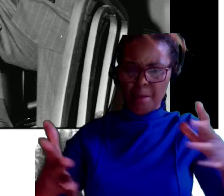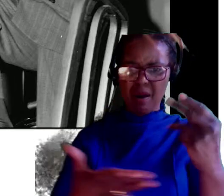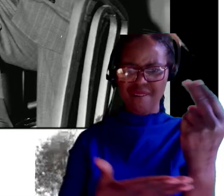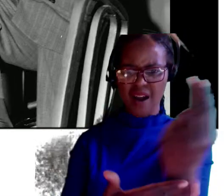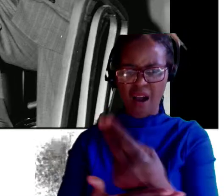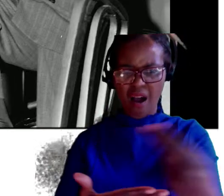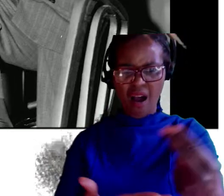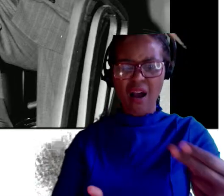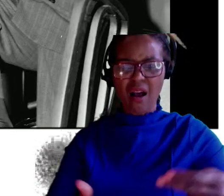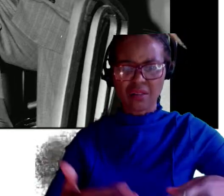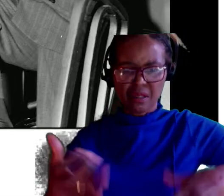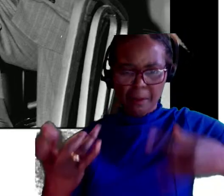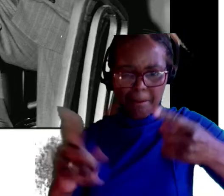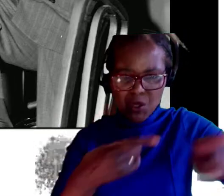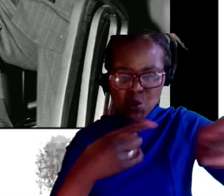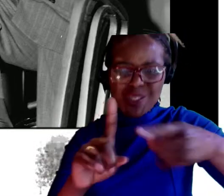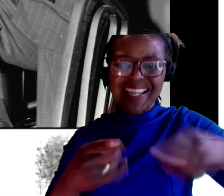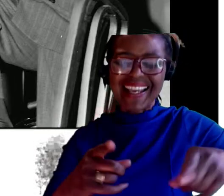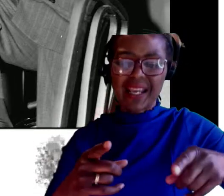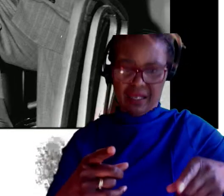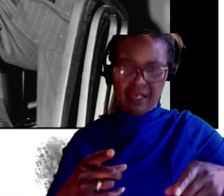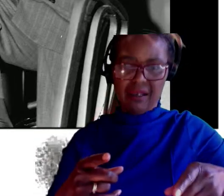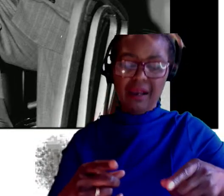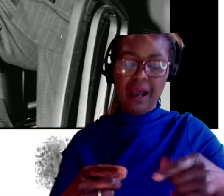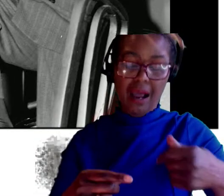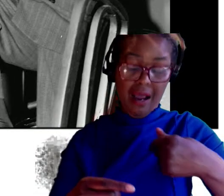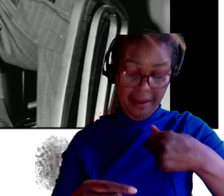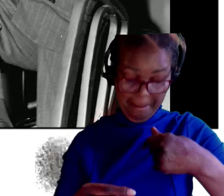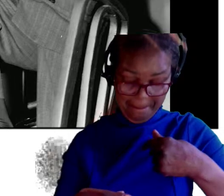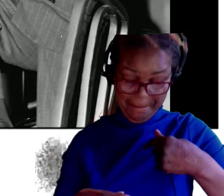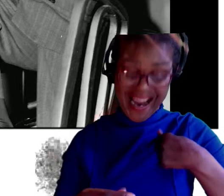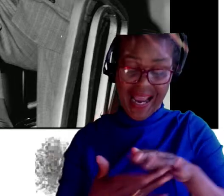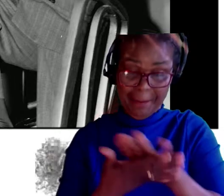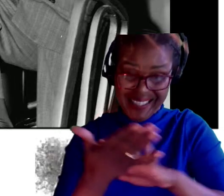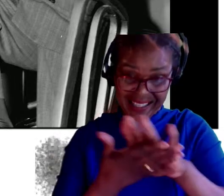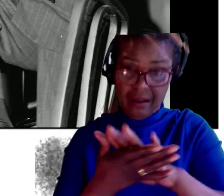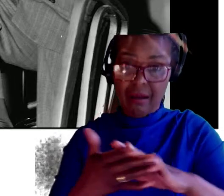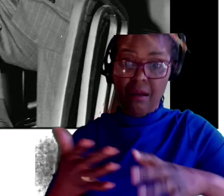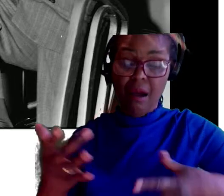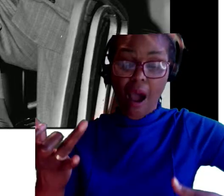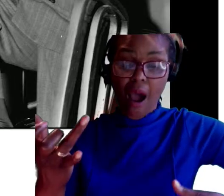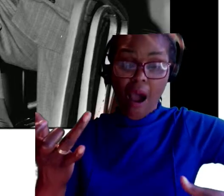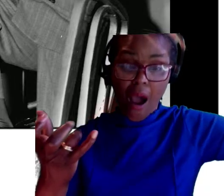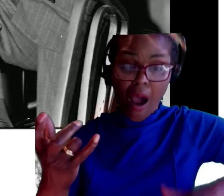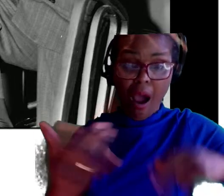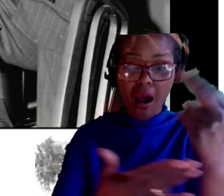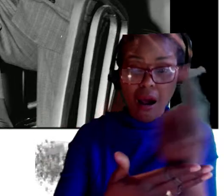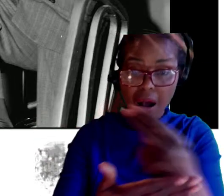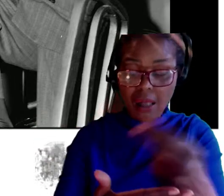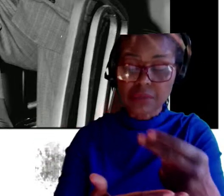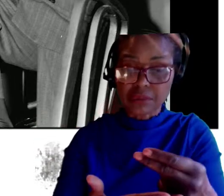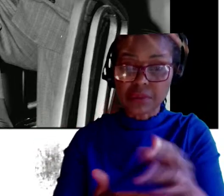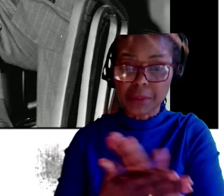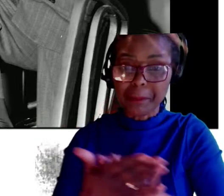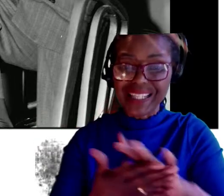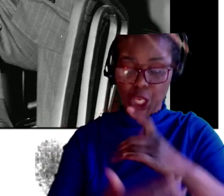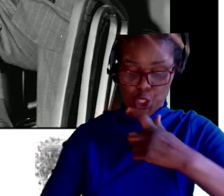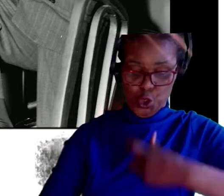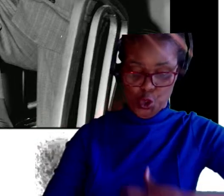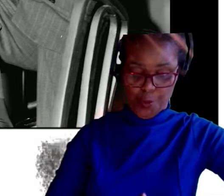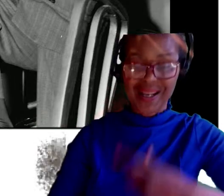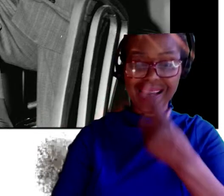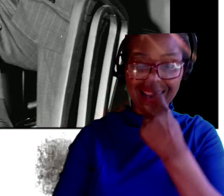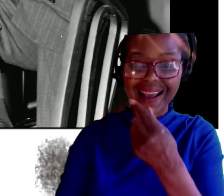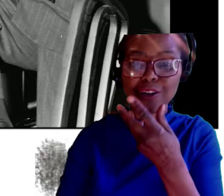my catch-all definition of art is that it's a tool that human beings can use to shape the experience of being